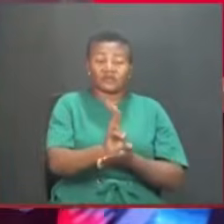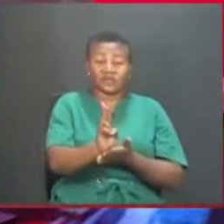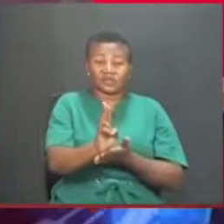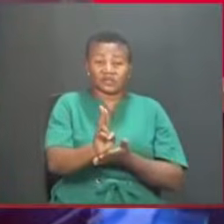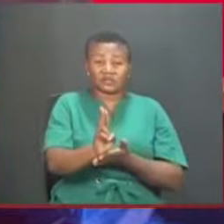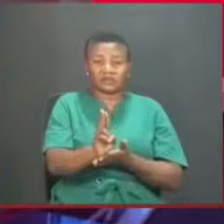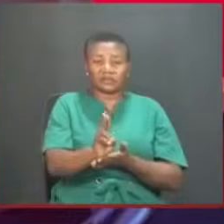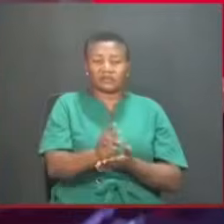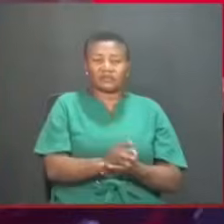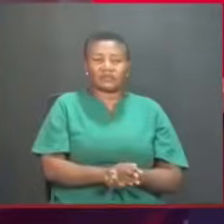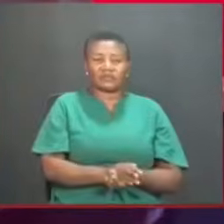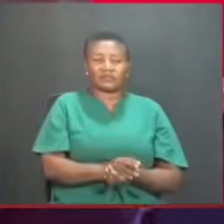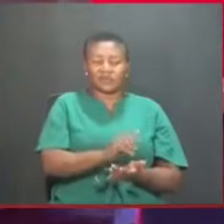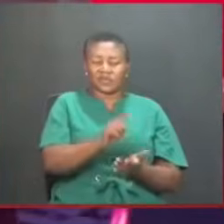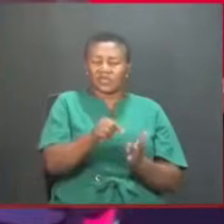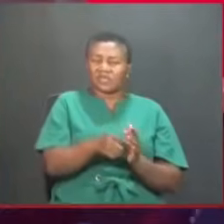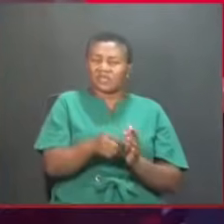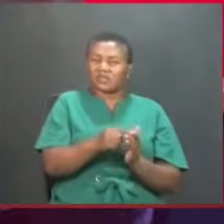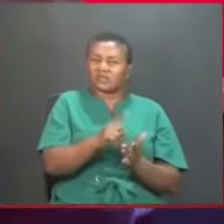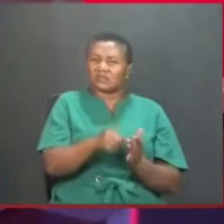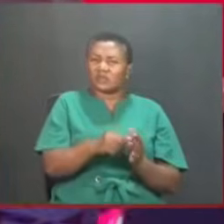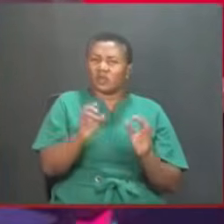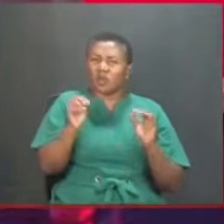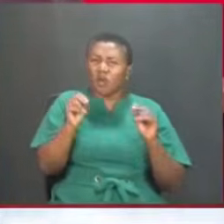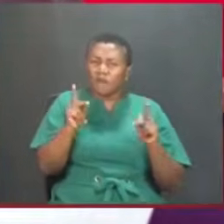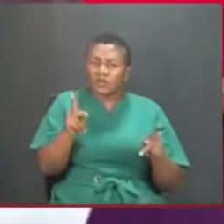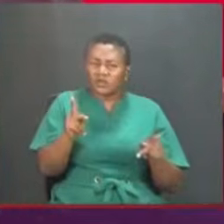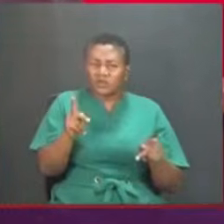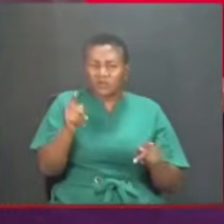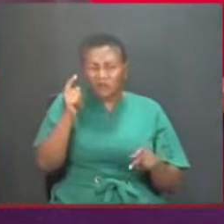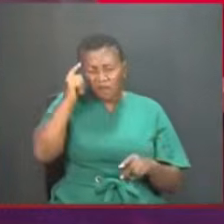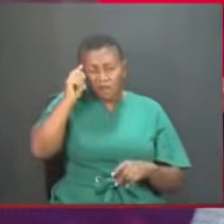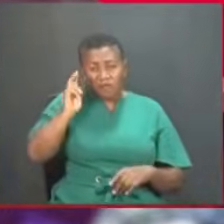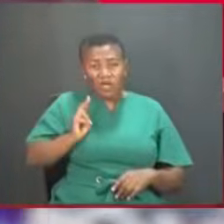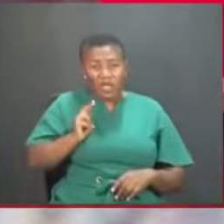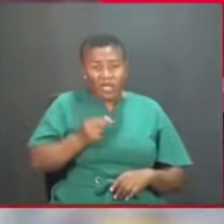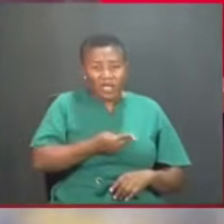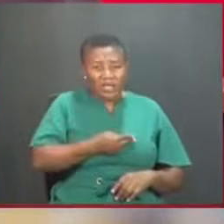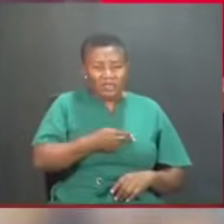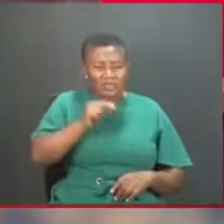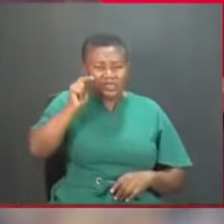So this is an opportunity for us to rethink